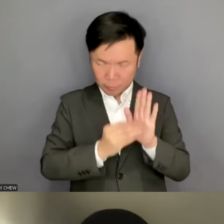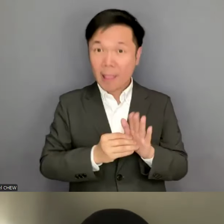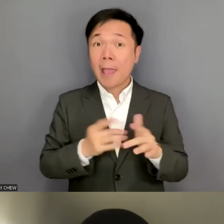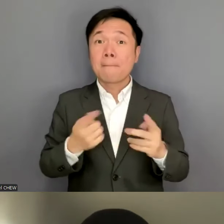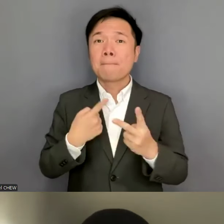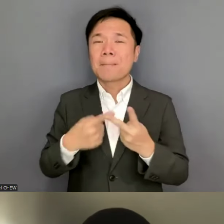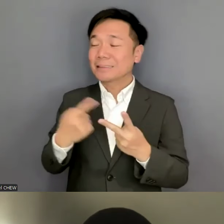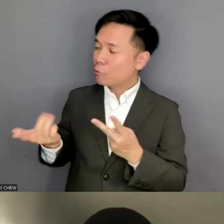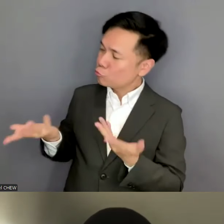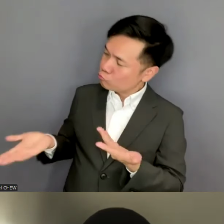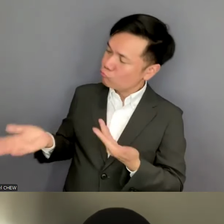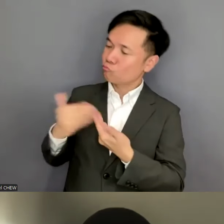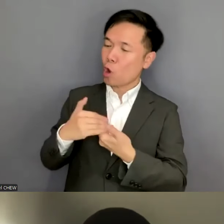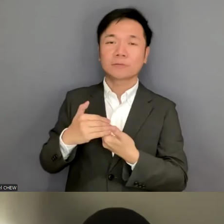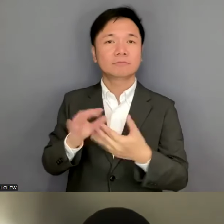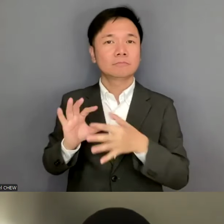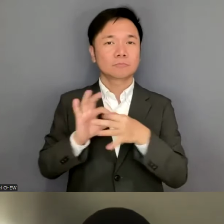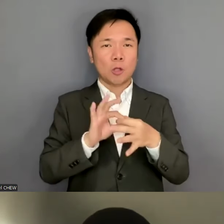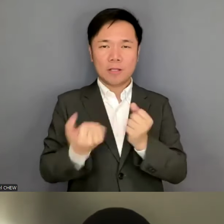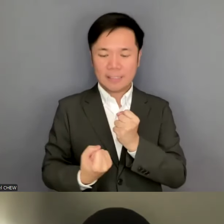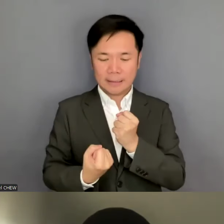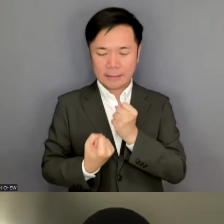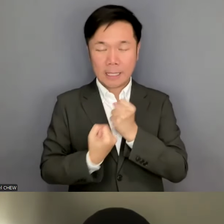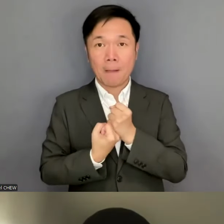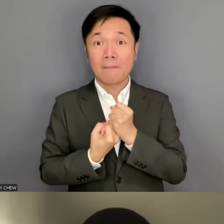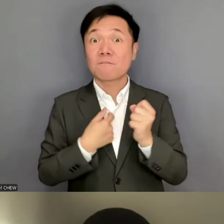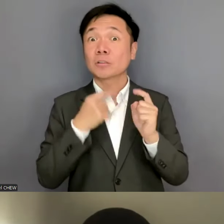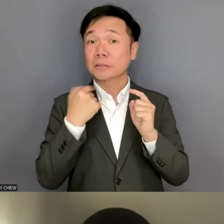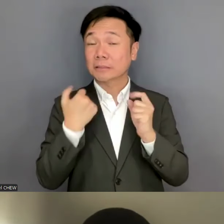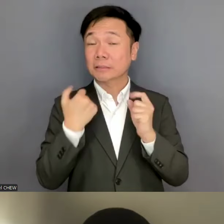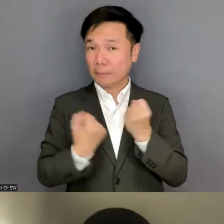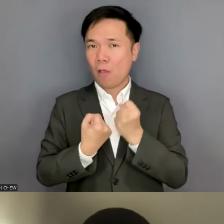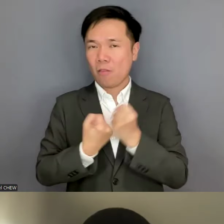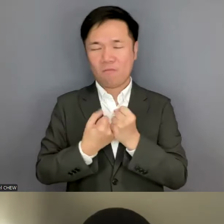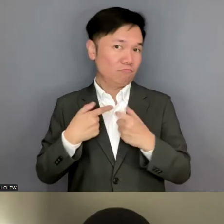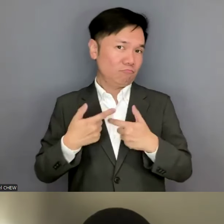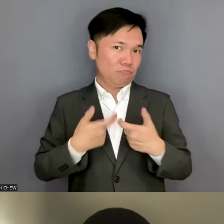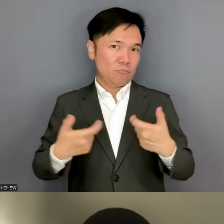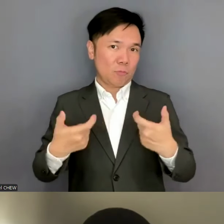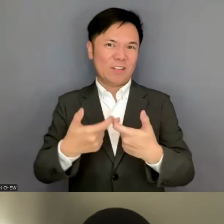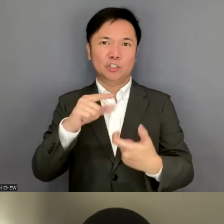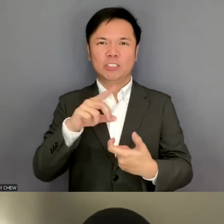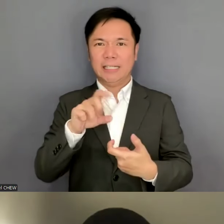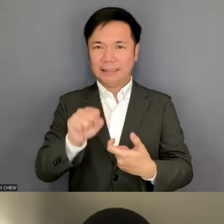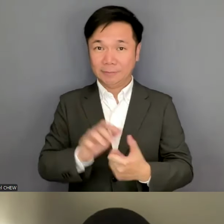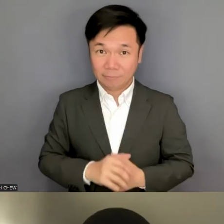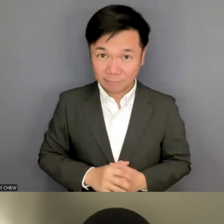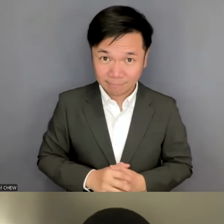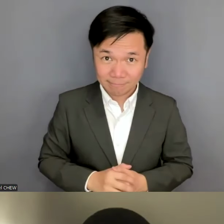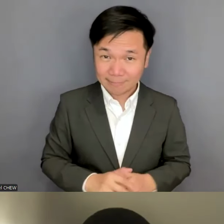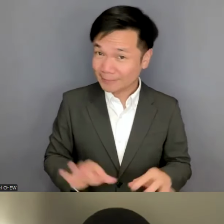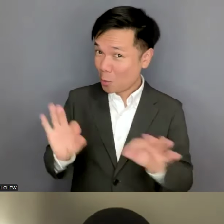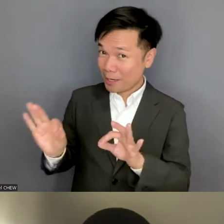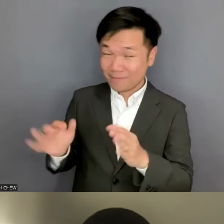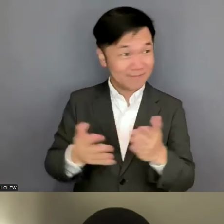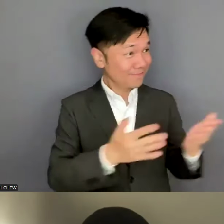in this panel and support us in the GDS 2025. I don't know, this is my answer. I don't know if Greta, you want to add something else,